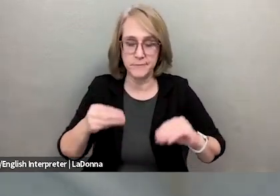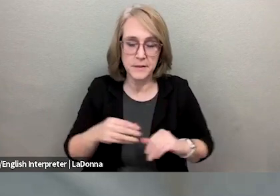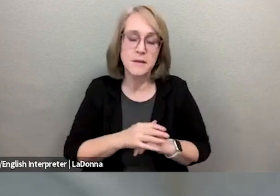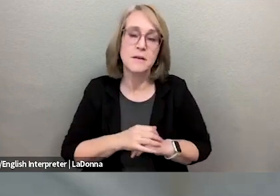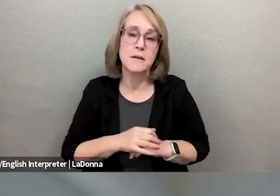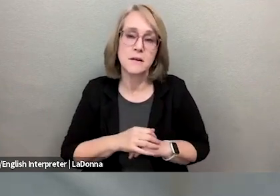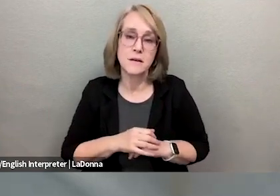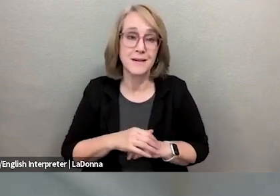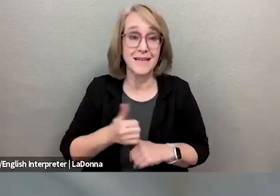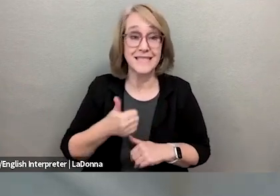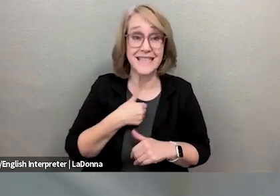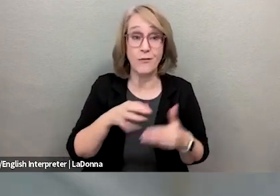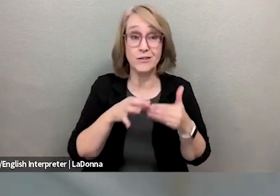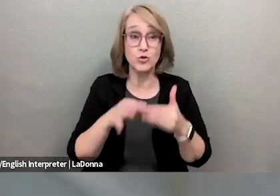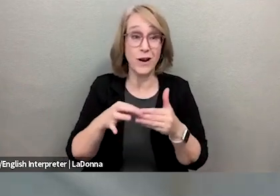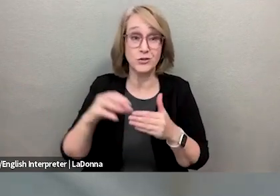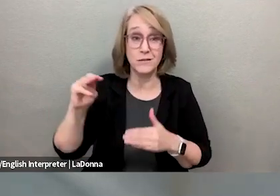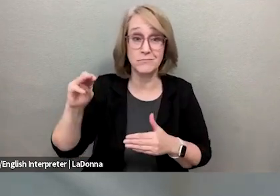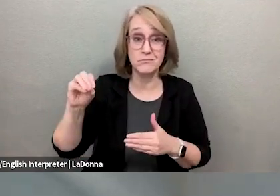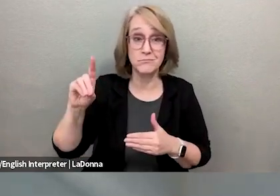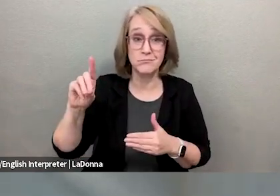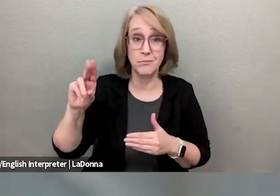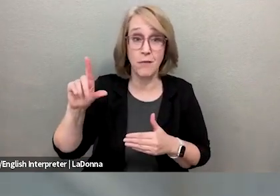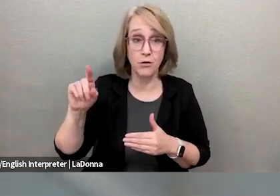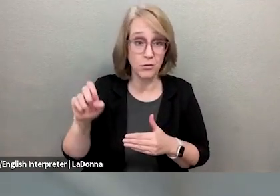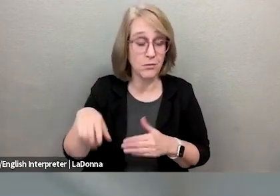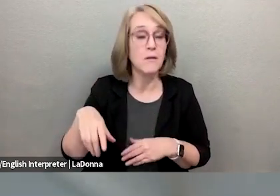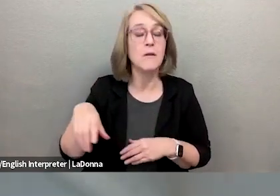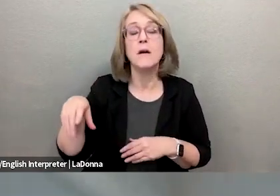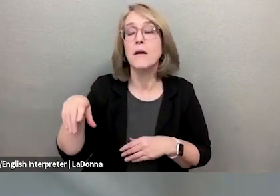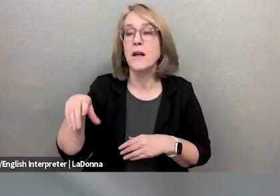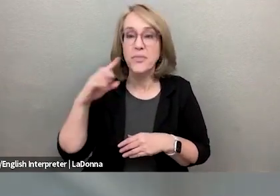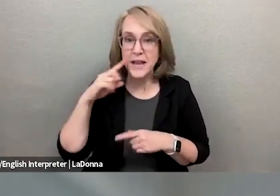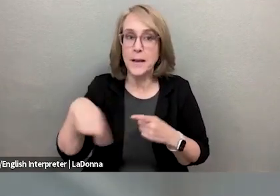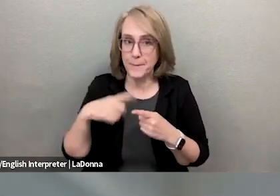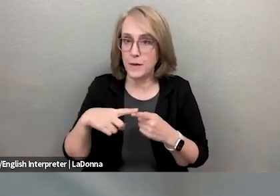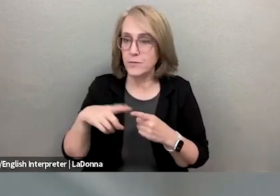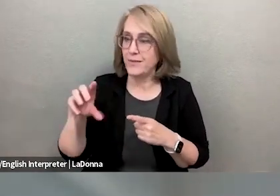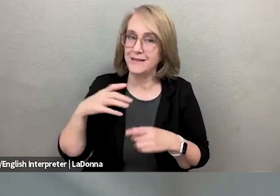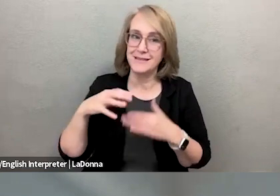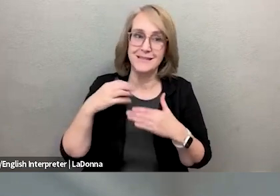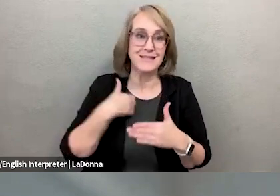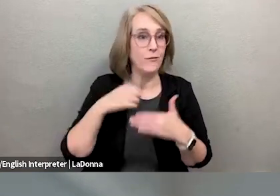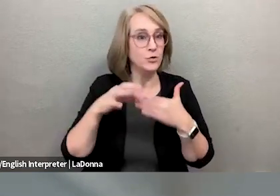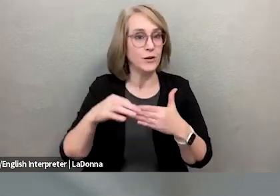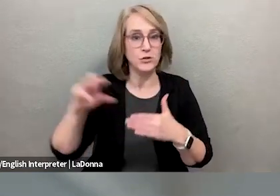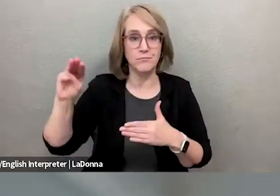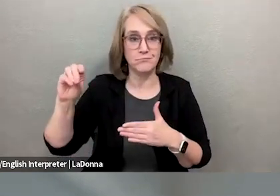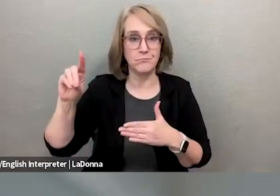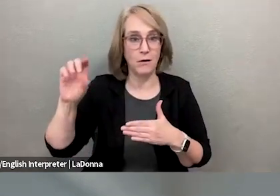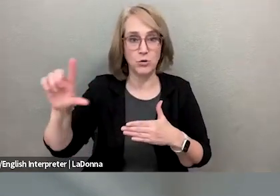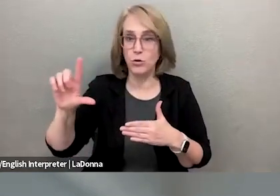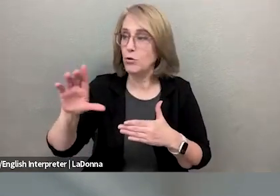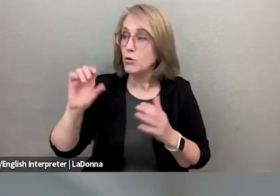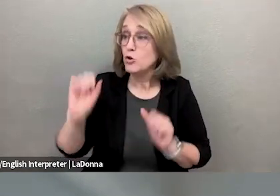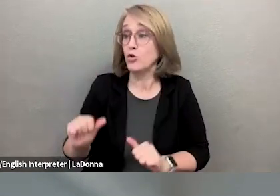the self-direction model, and really thinking carefully about how much that may particularly